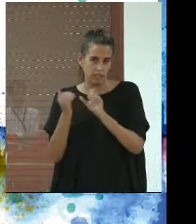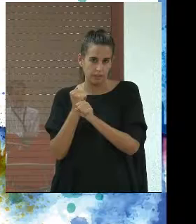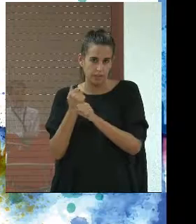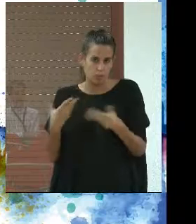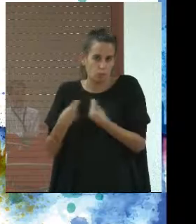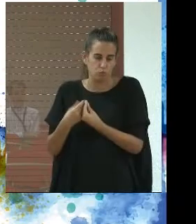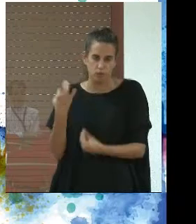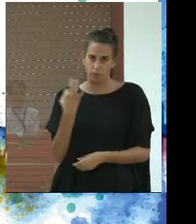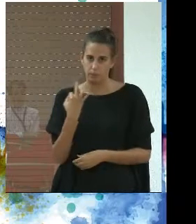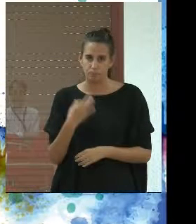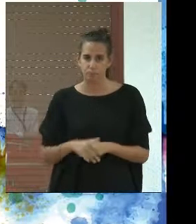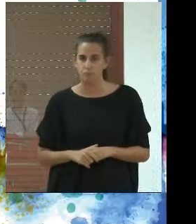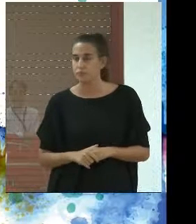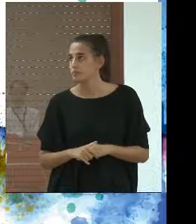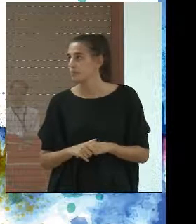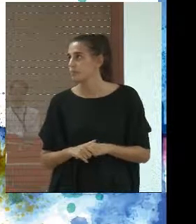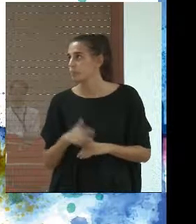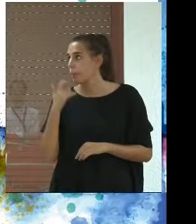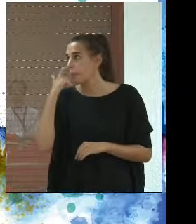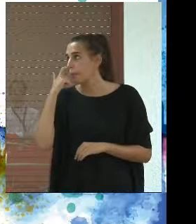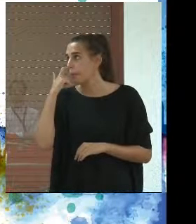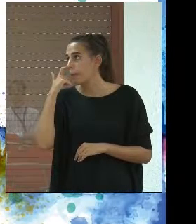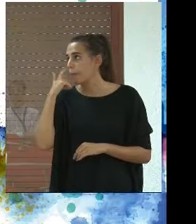is essential. We have to work on these.